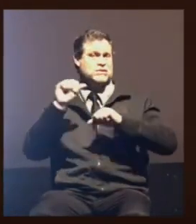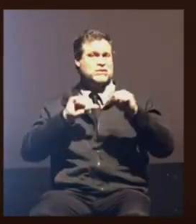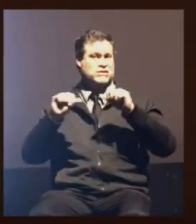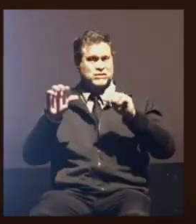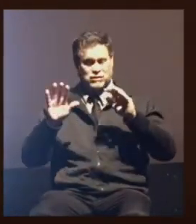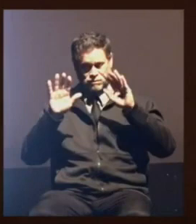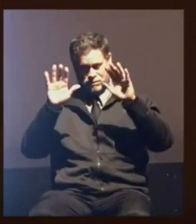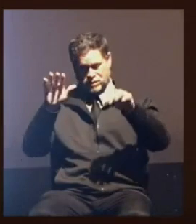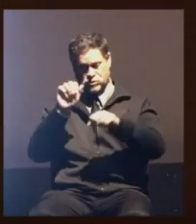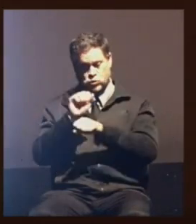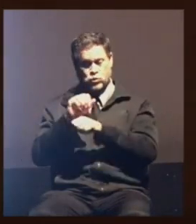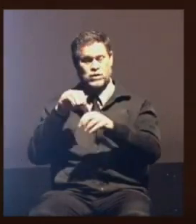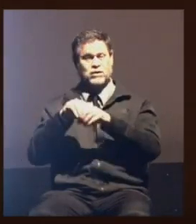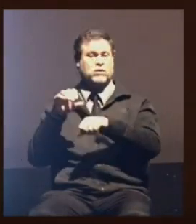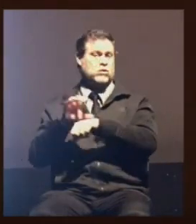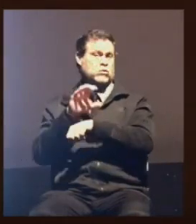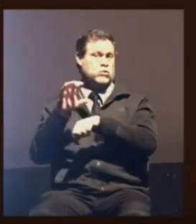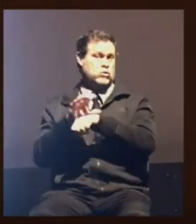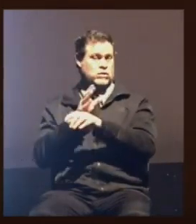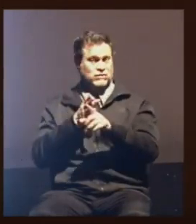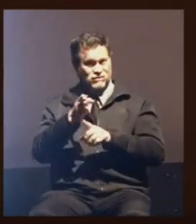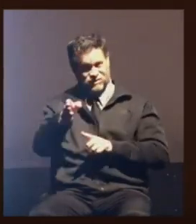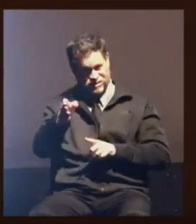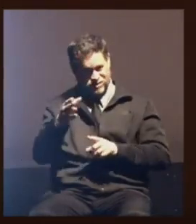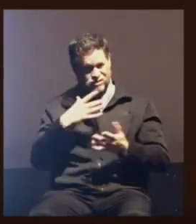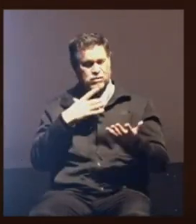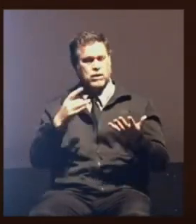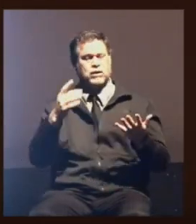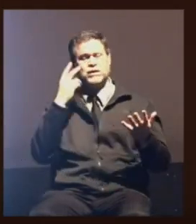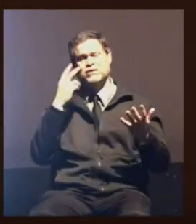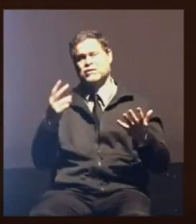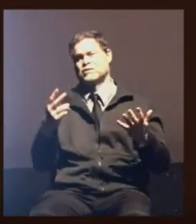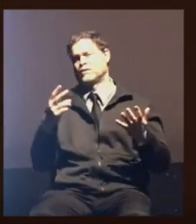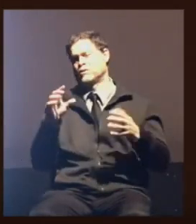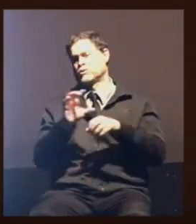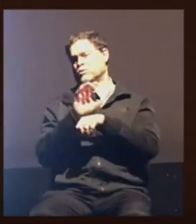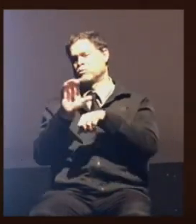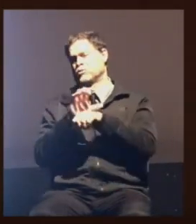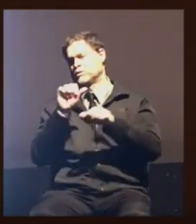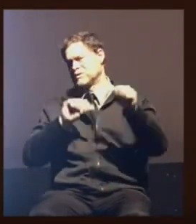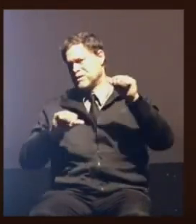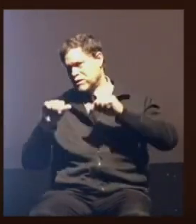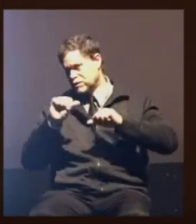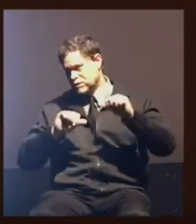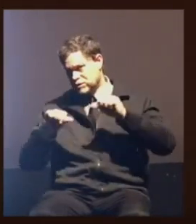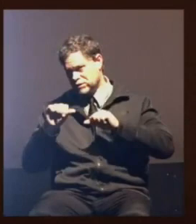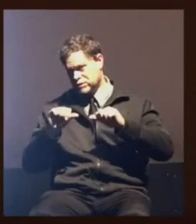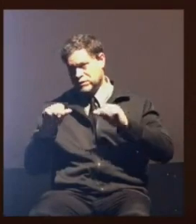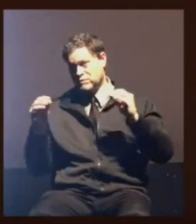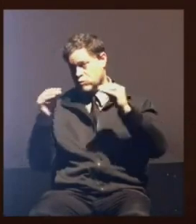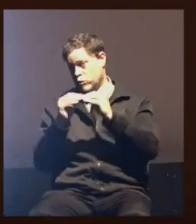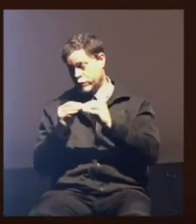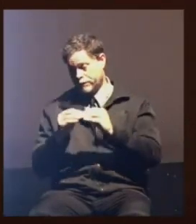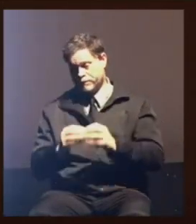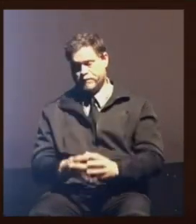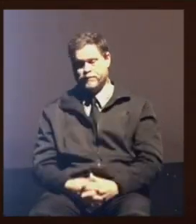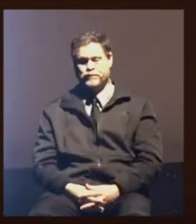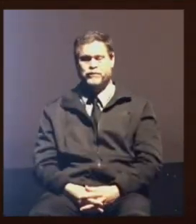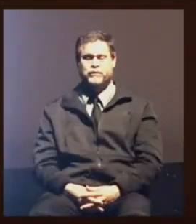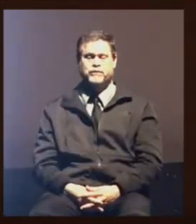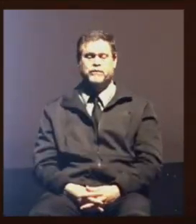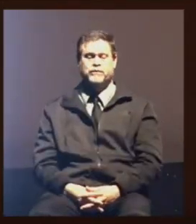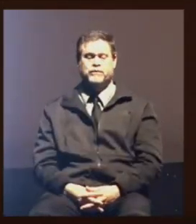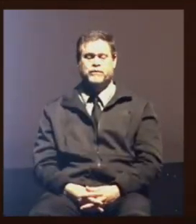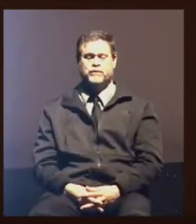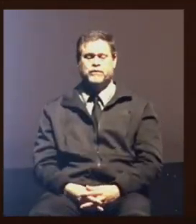some amazing work in the computing field. I would like to see these computer scientists even more.